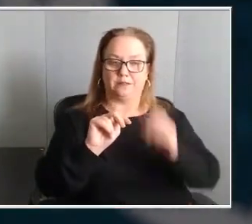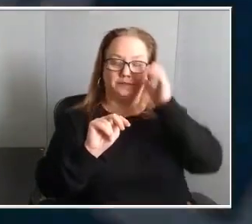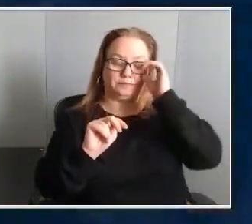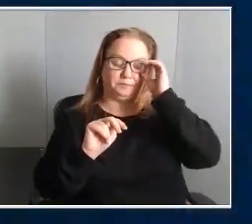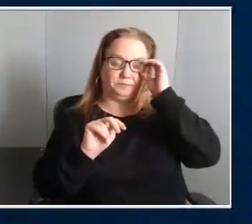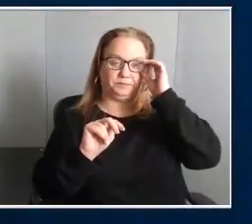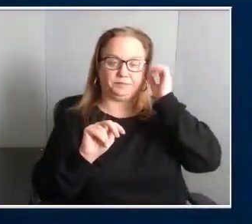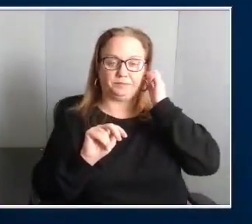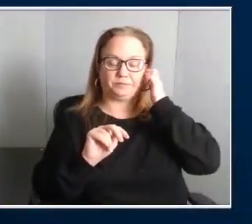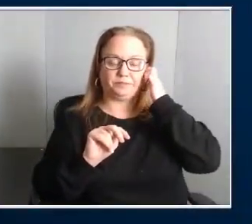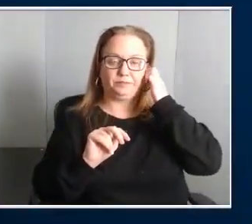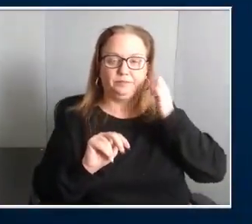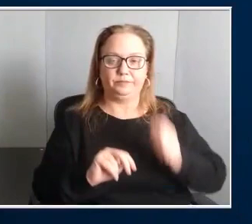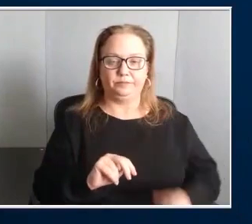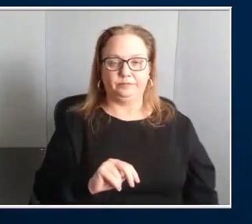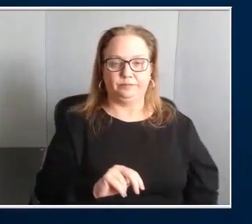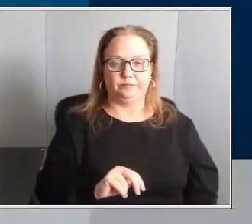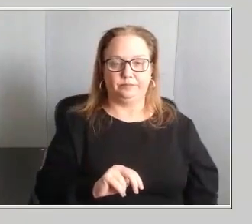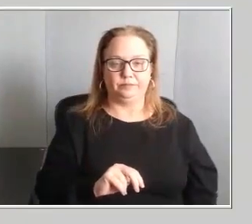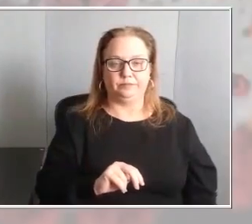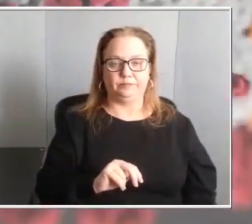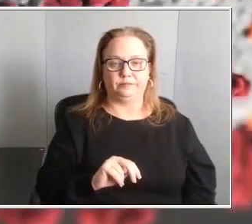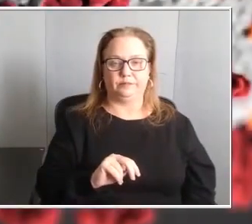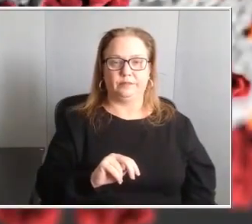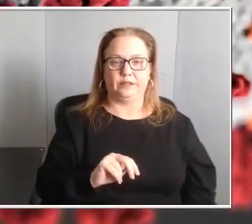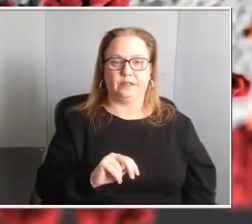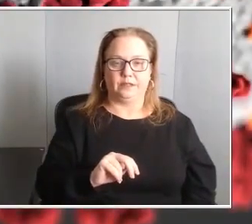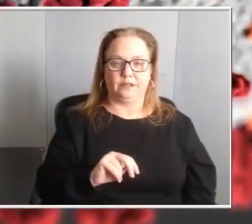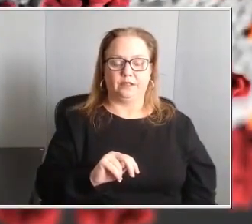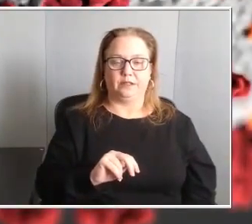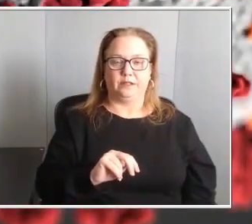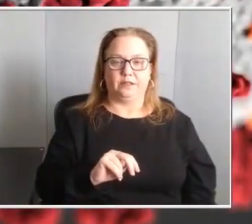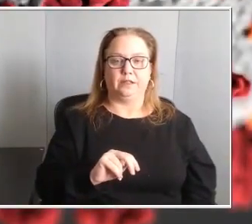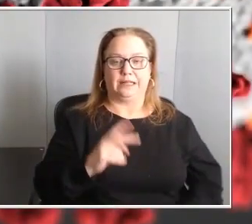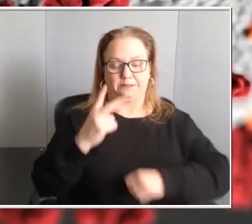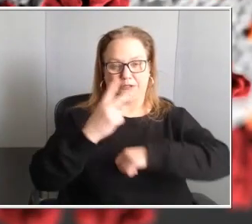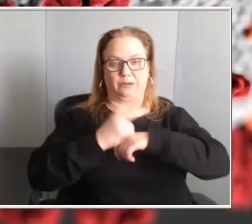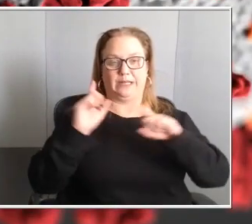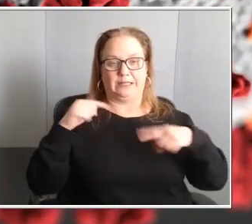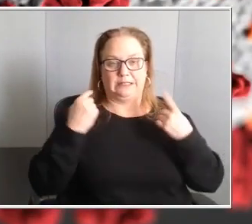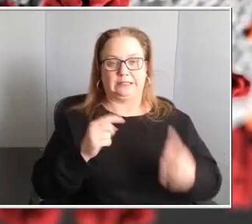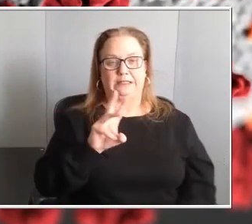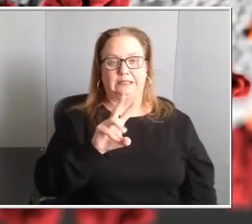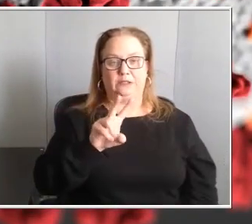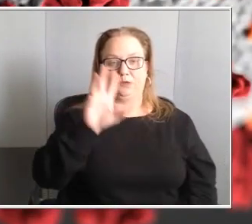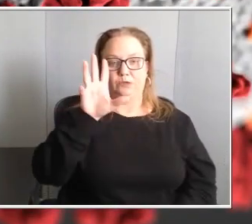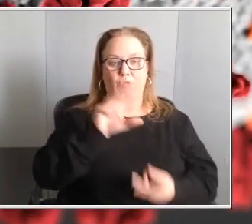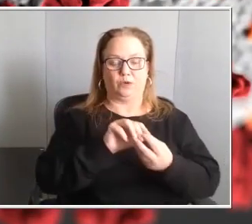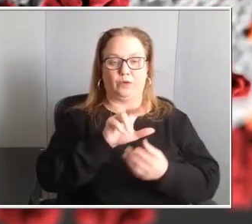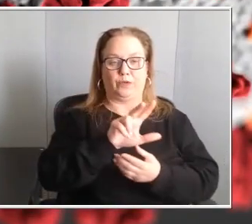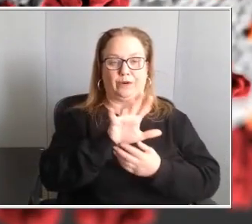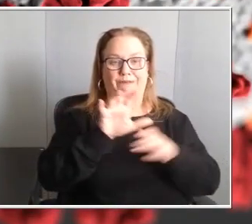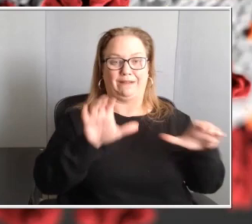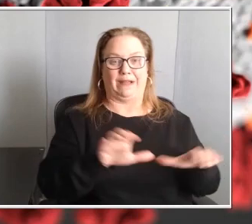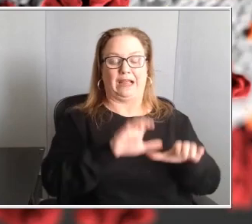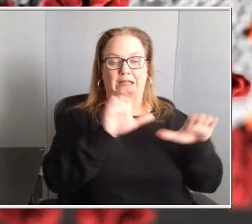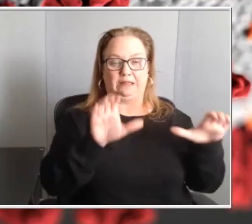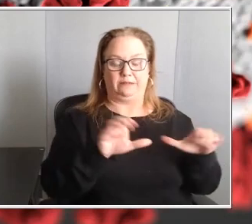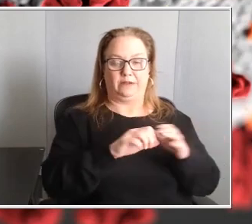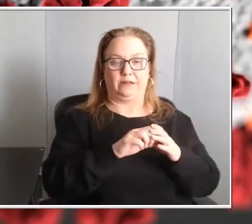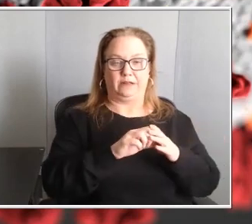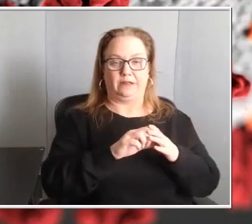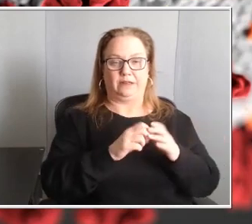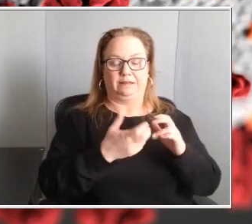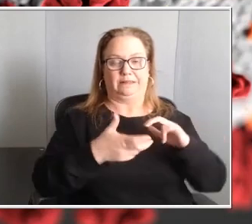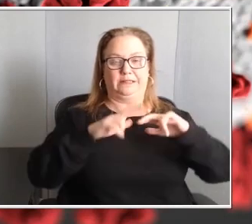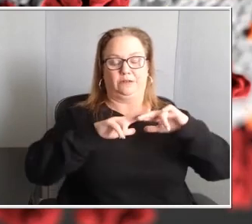COVID count. Yeah, it hasn't been good the last 2 days, unfortunately. 62 total, but 35 active. So that is up